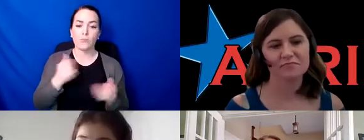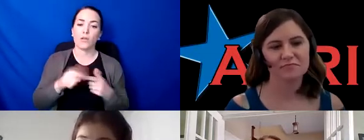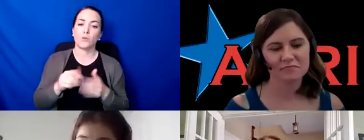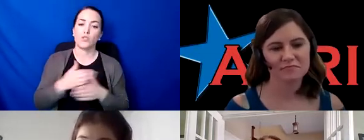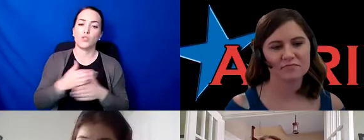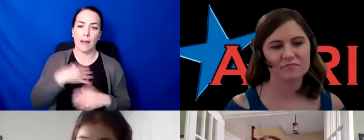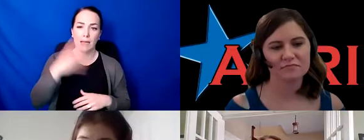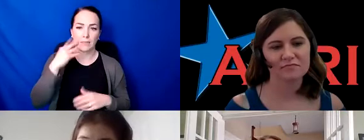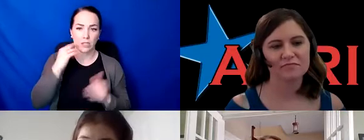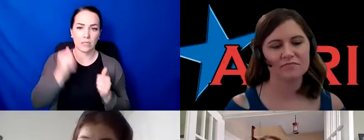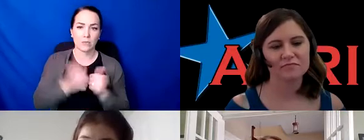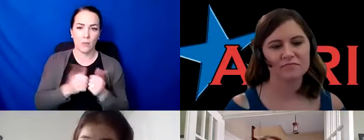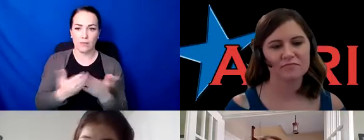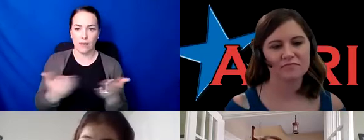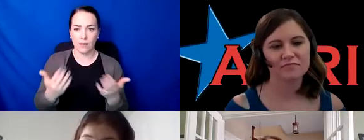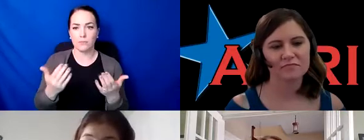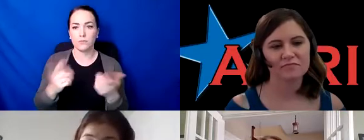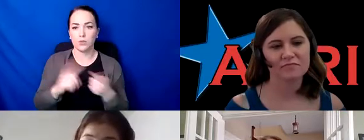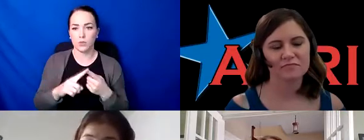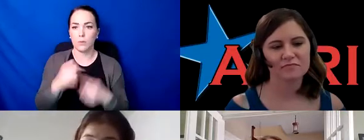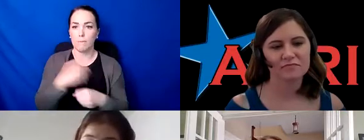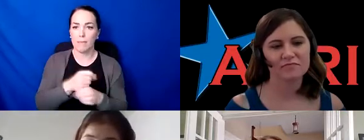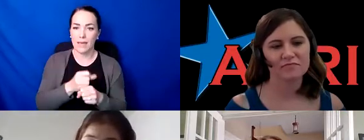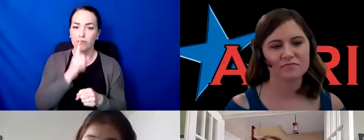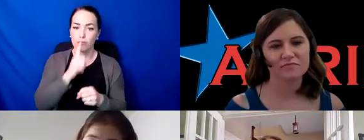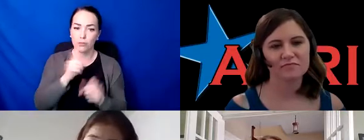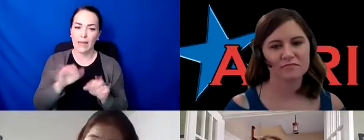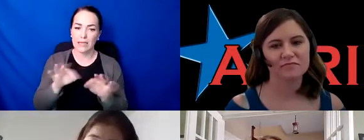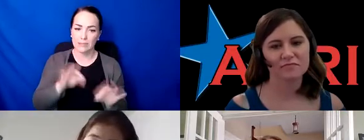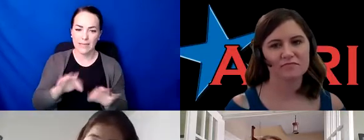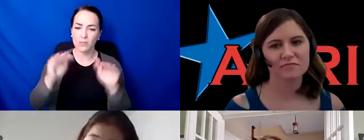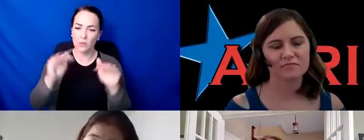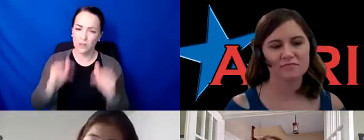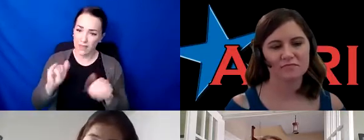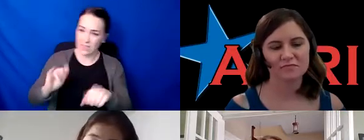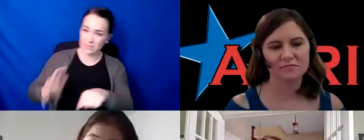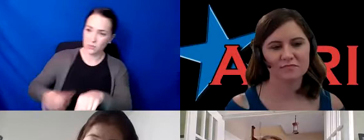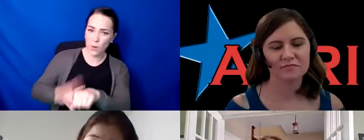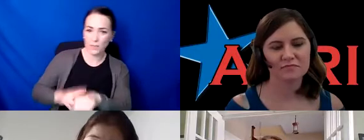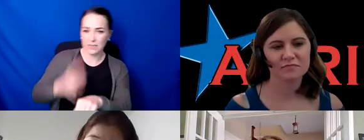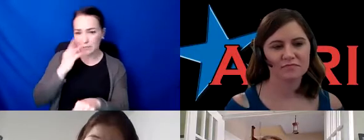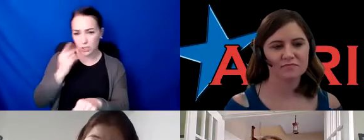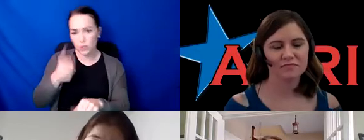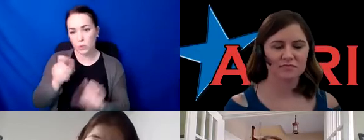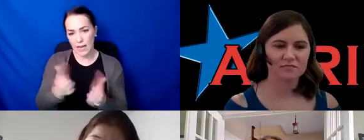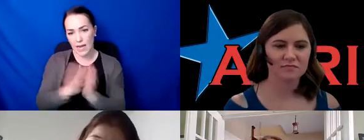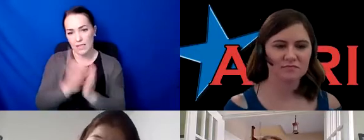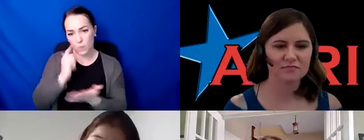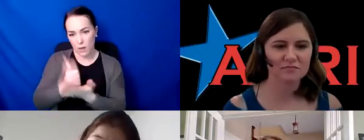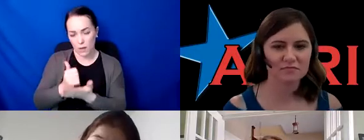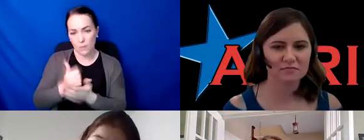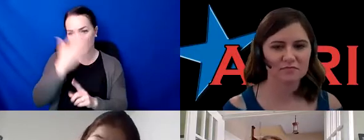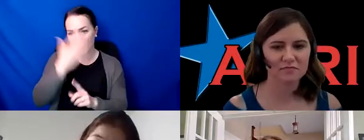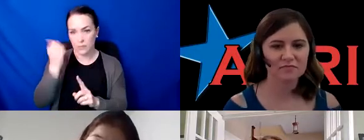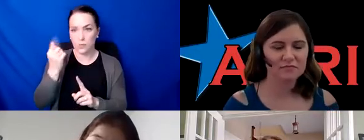of bring that down. And this is normal and it's okay to ask for help, because at one of my schools, there was a student